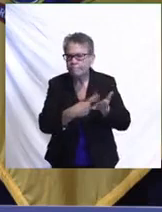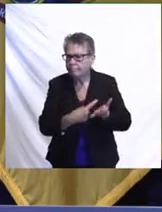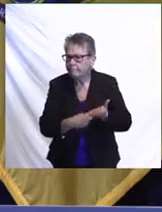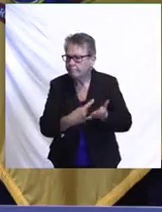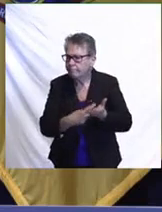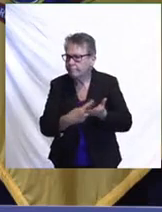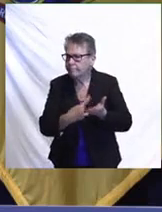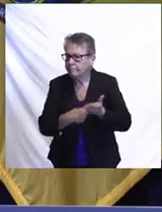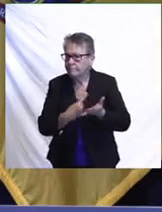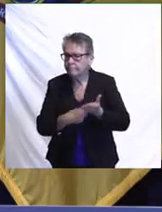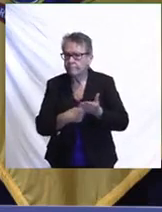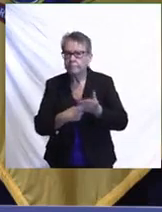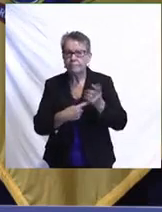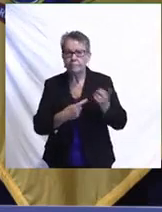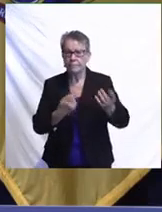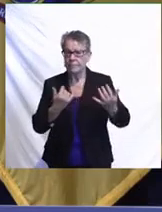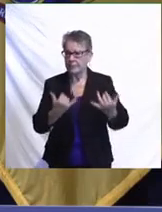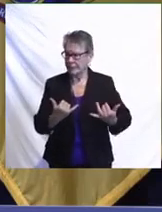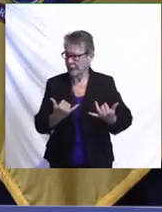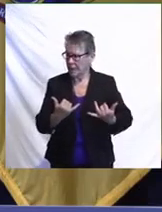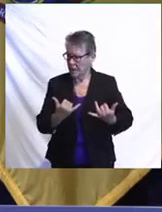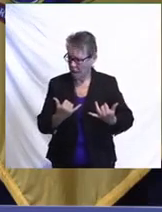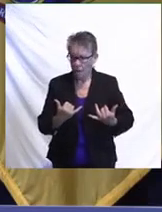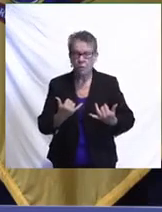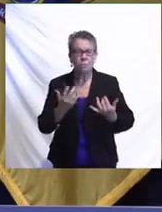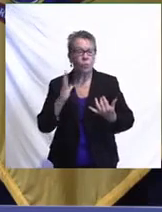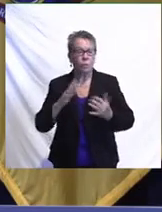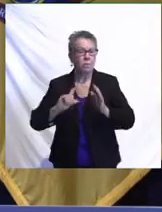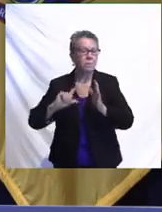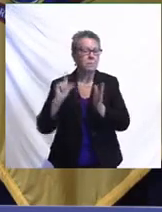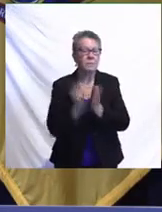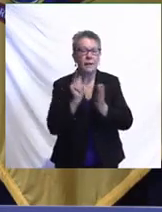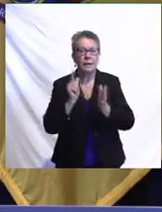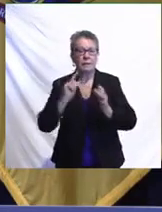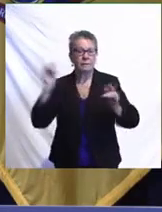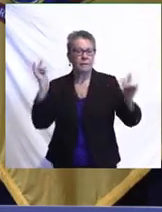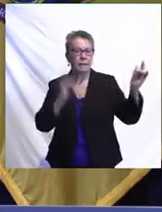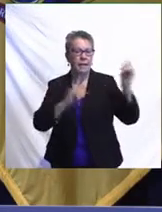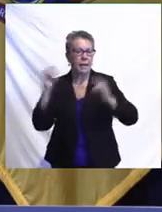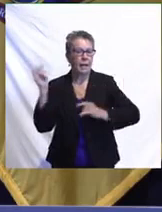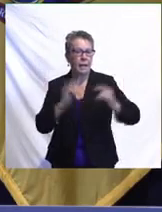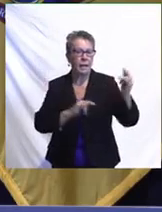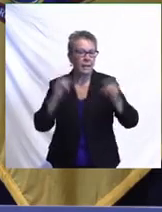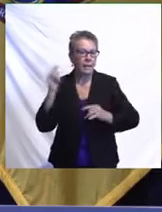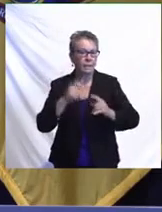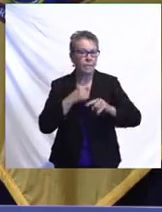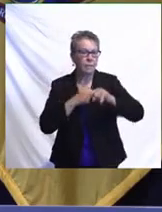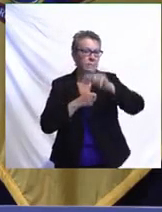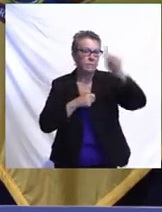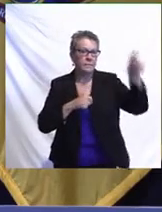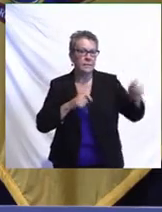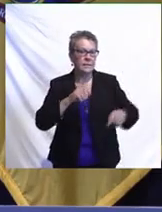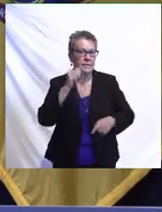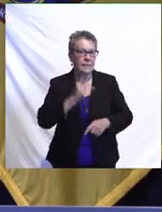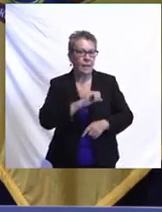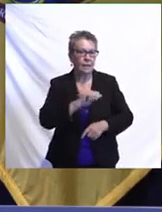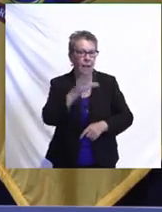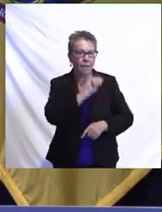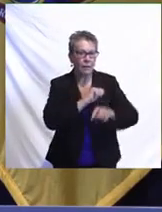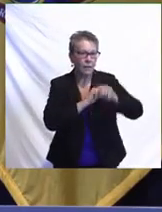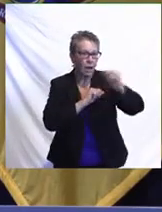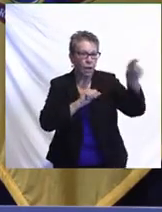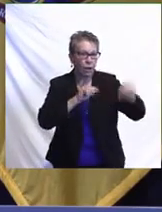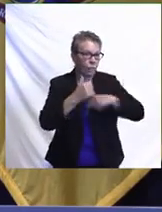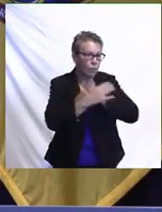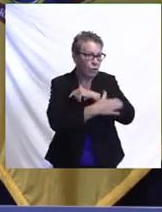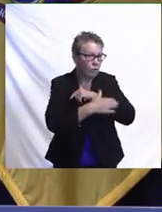whatever steps we're taking as a country, as well as other countries and steps they are taking. And so